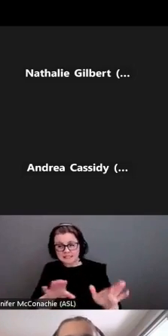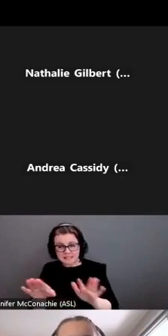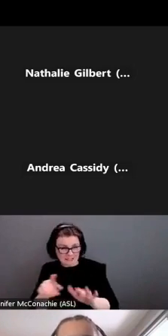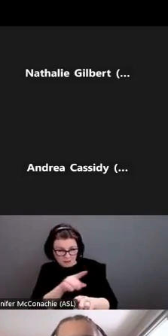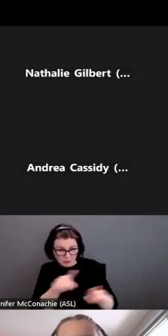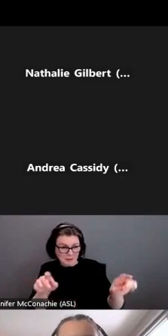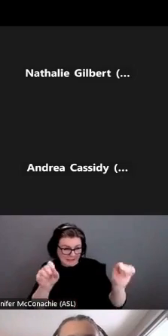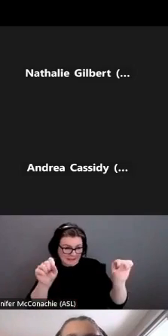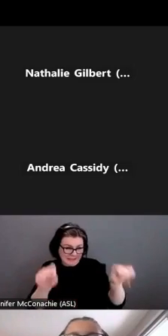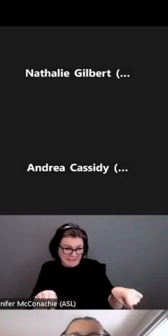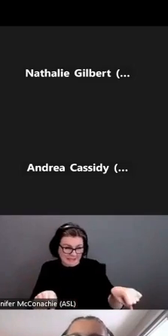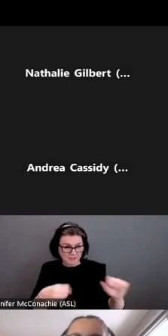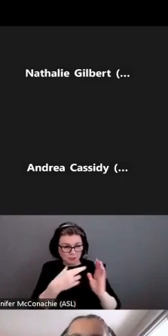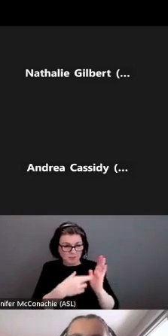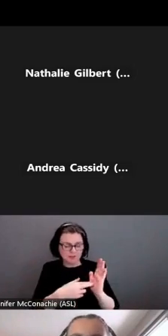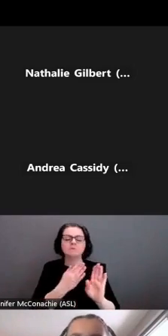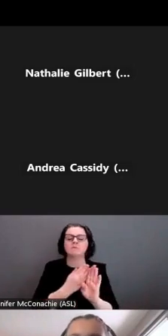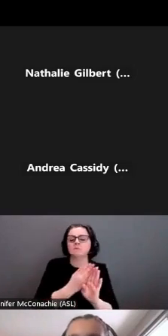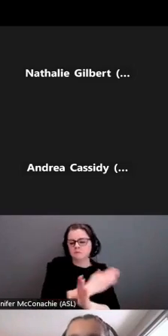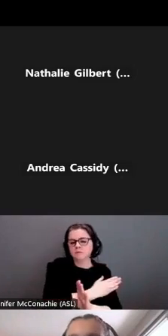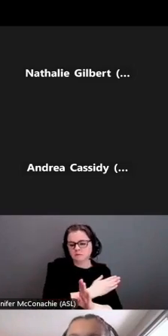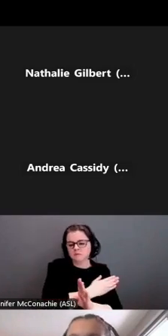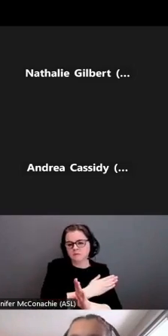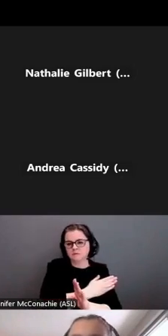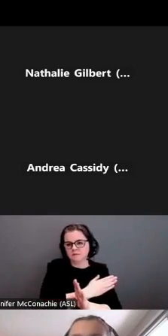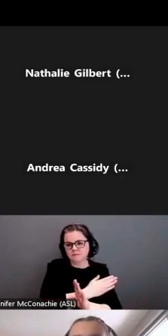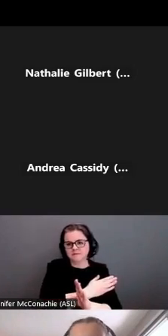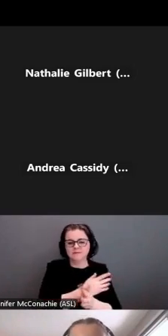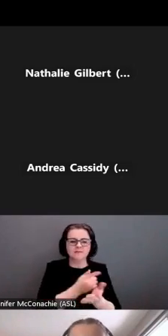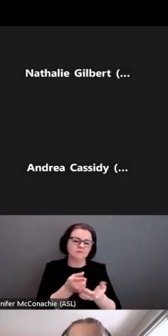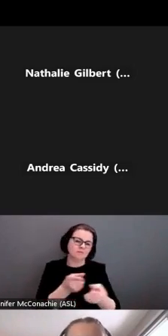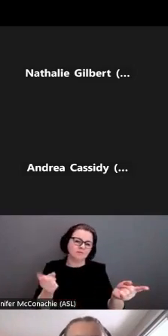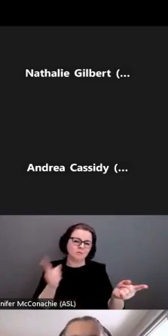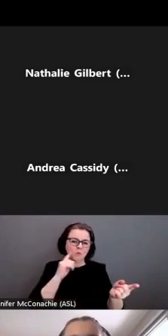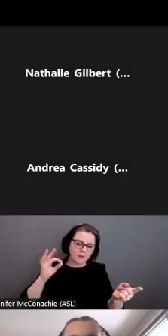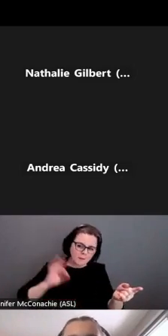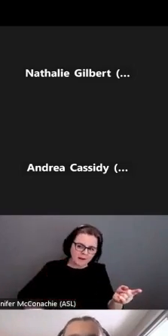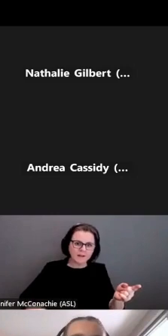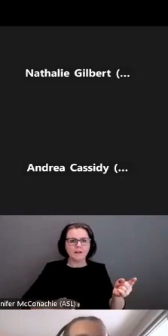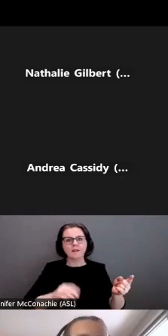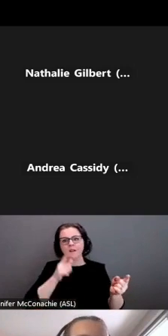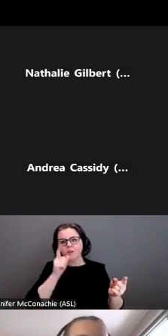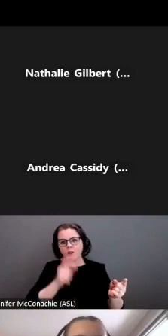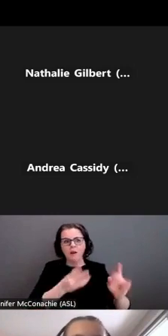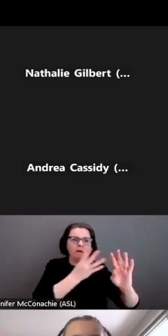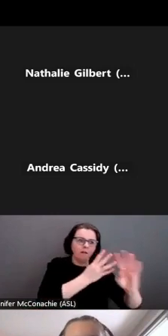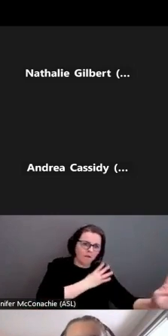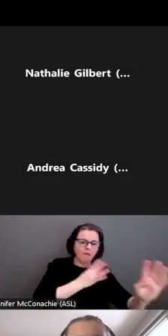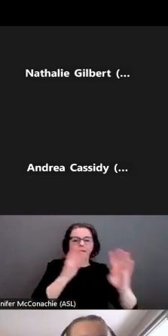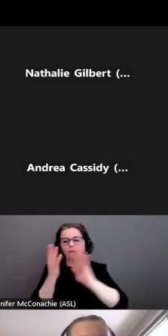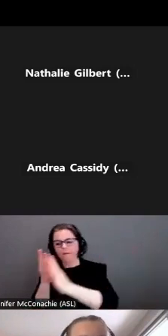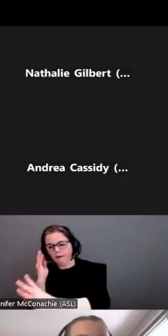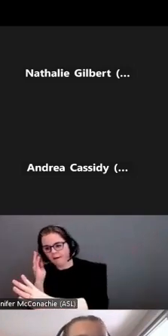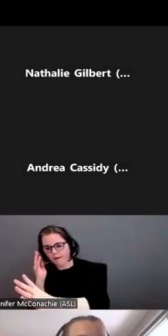vote in advance. Not only are there those benefits to you that I mentioned earlier, but it also helps to shorten